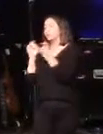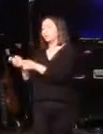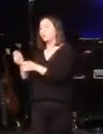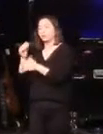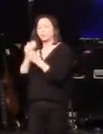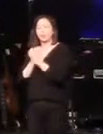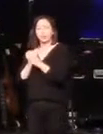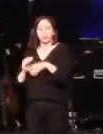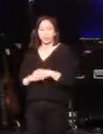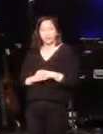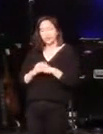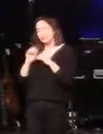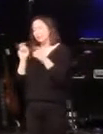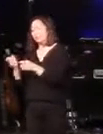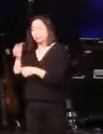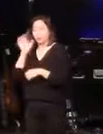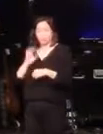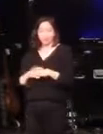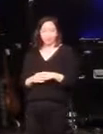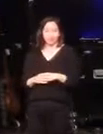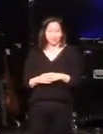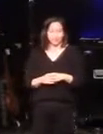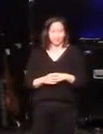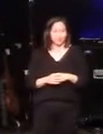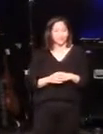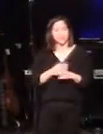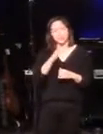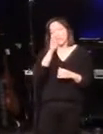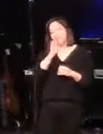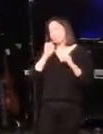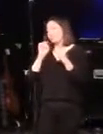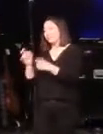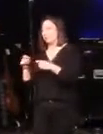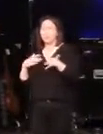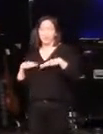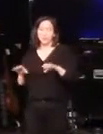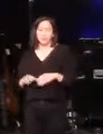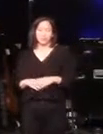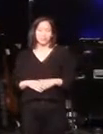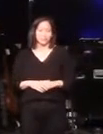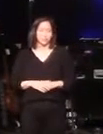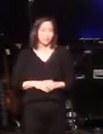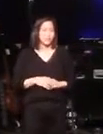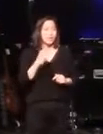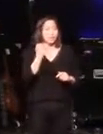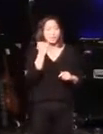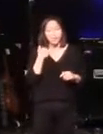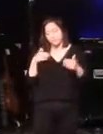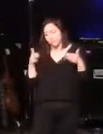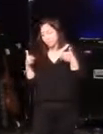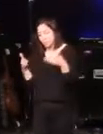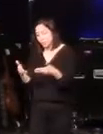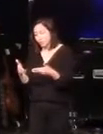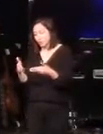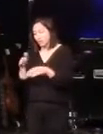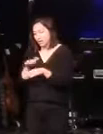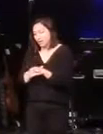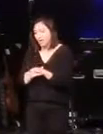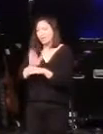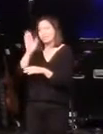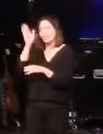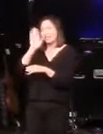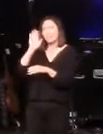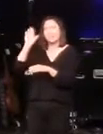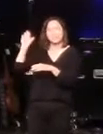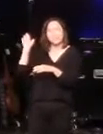It'd be good for you to get dressed tomorrow. Do you understand what I'm saying? Because if I'm focused on the things of his kingdom,